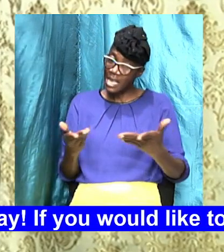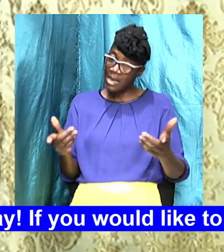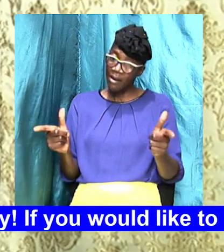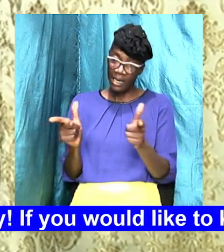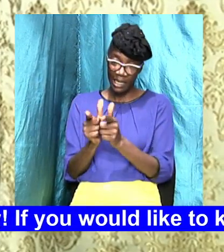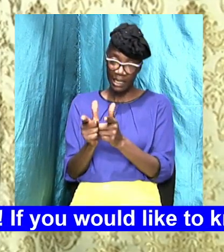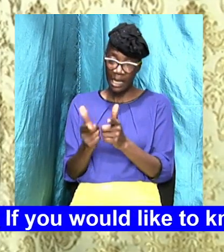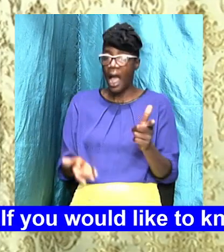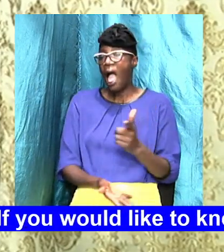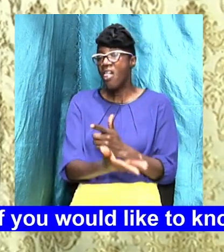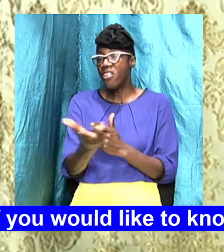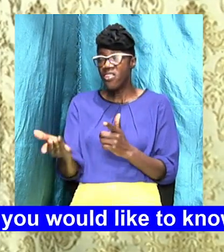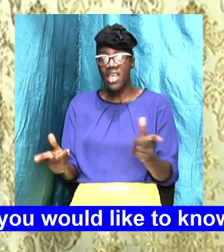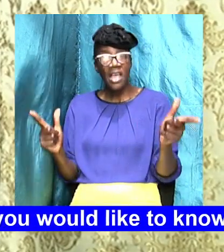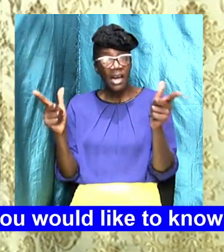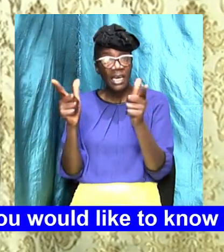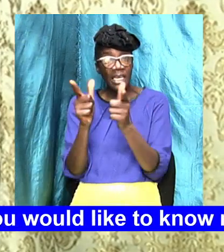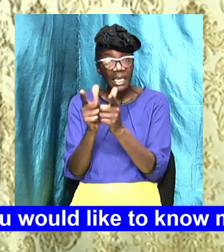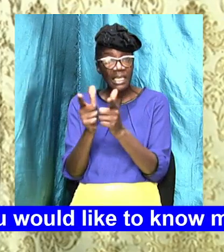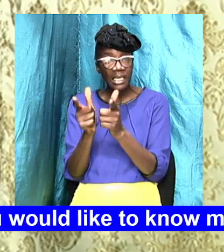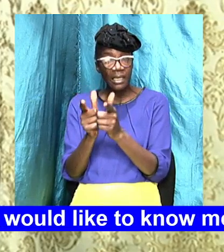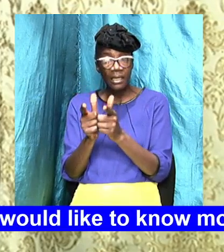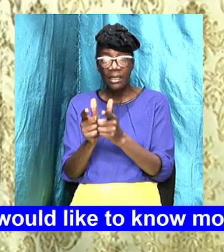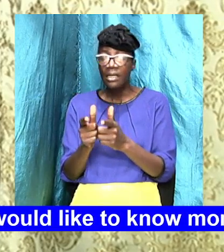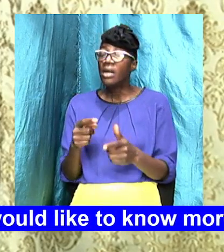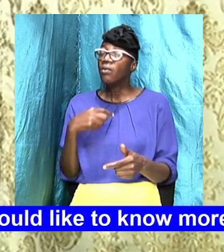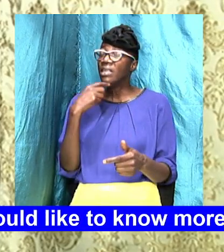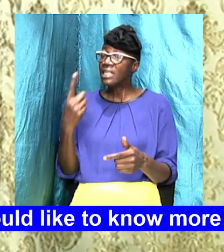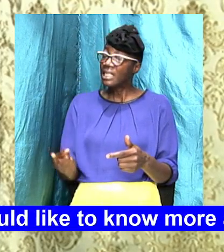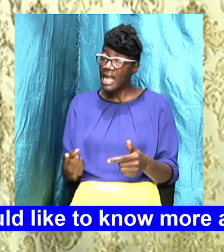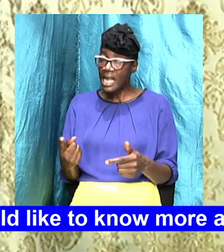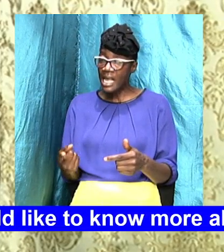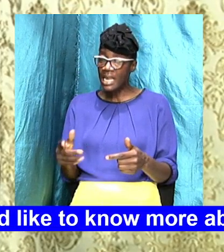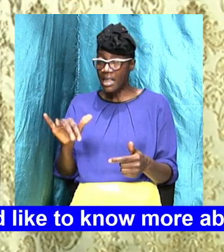there a little. Amen. So we have been saying that